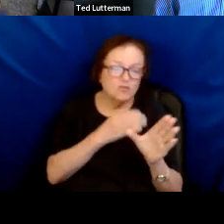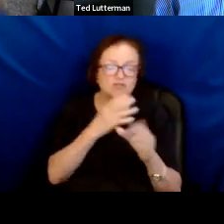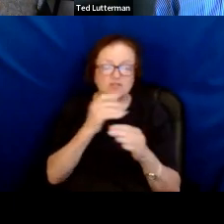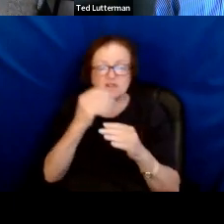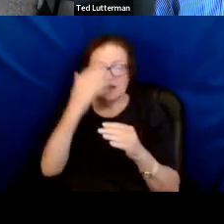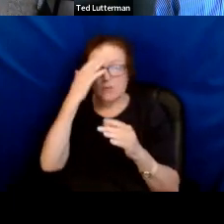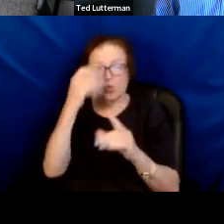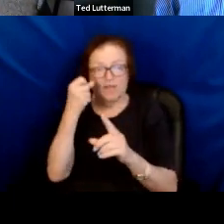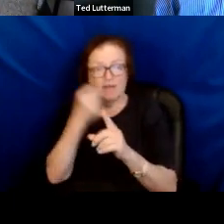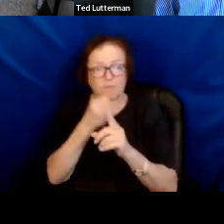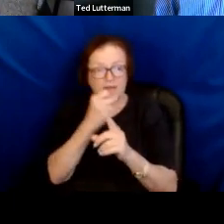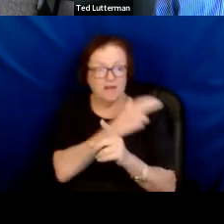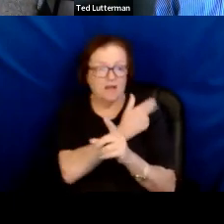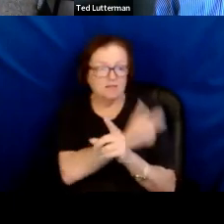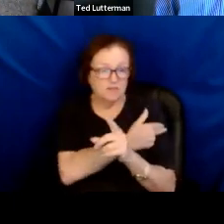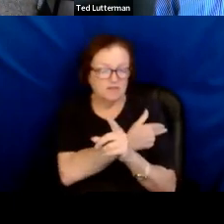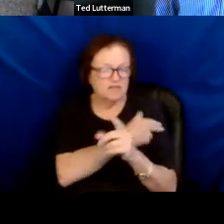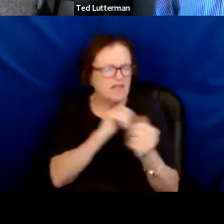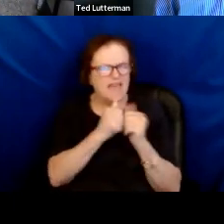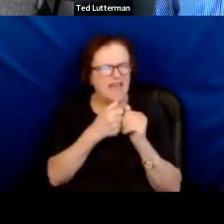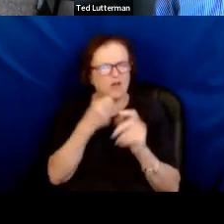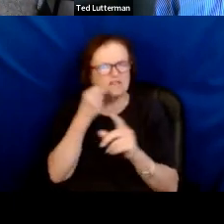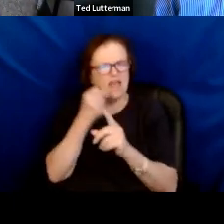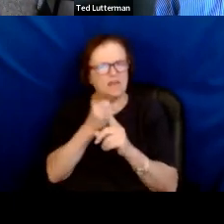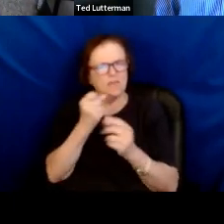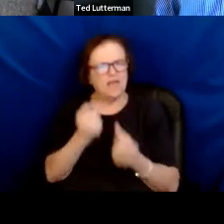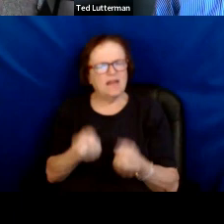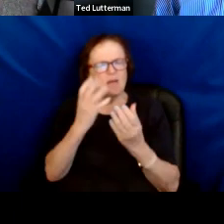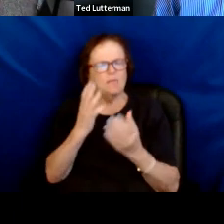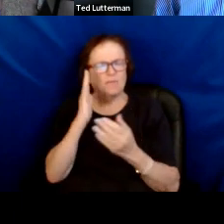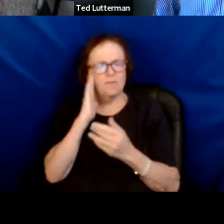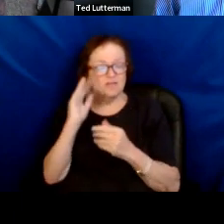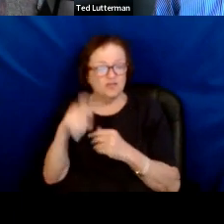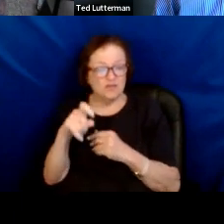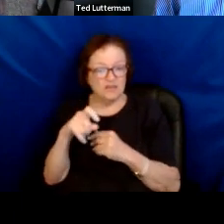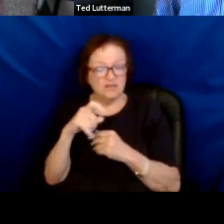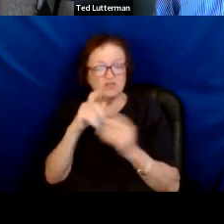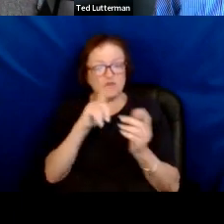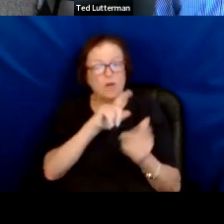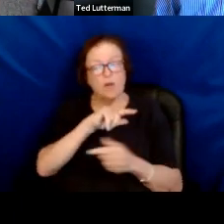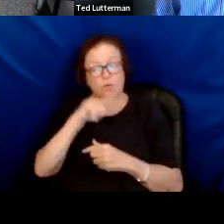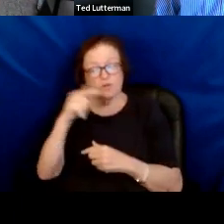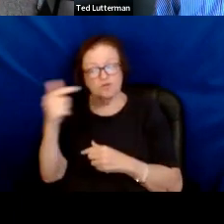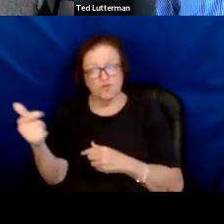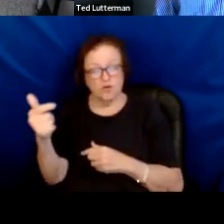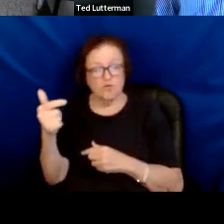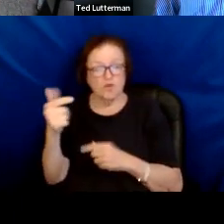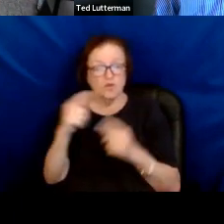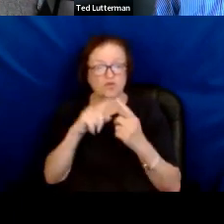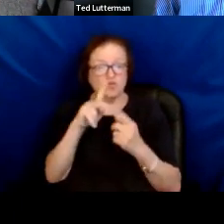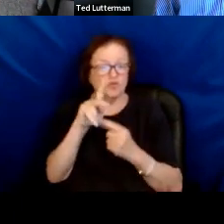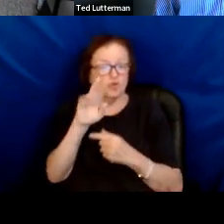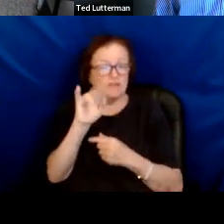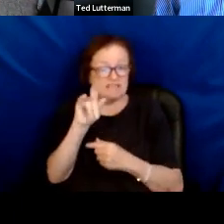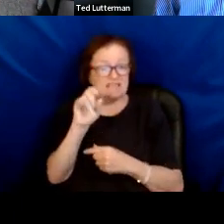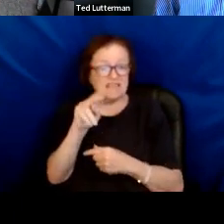impact hospitalization, how does that impact how many beds you need? And so with that, I'm going to turn it over to Kristen to talk